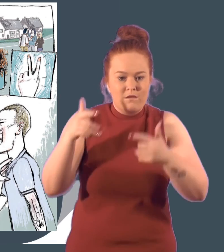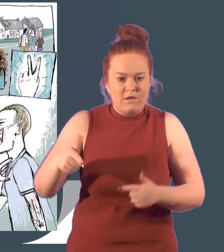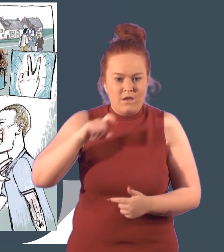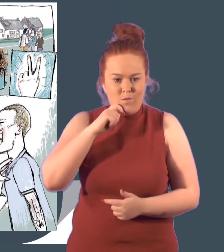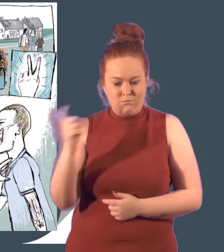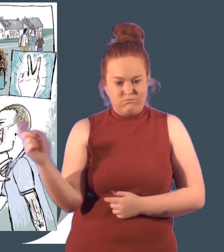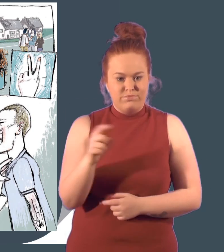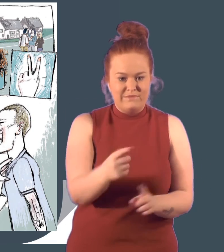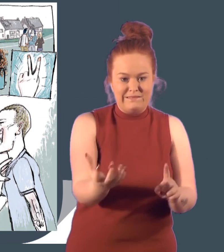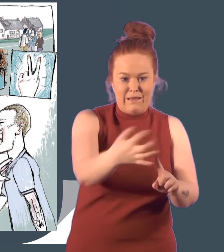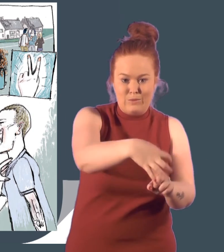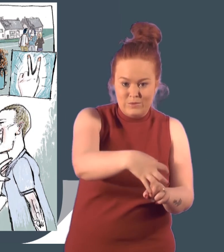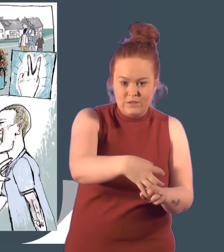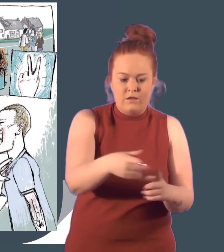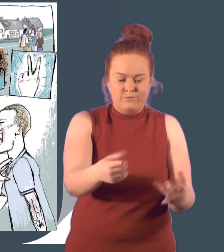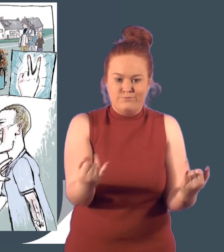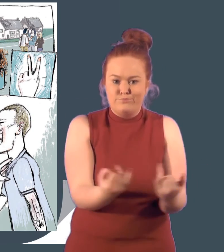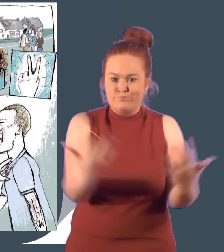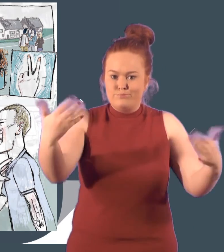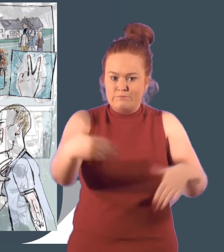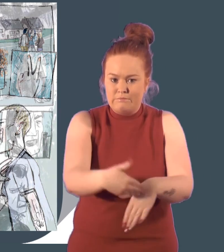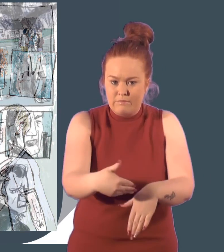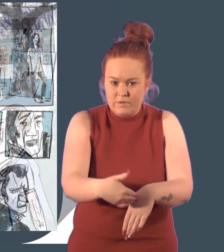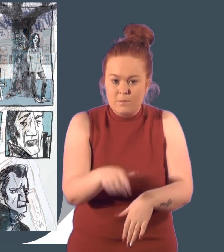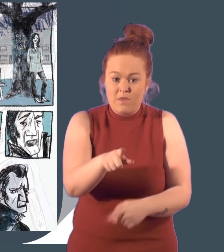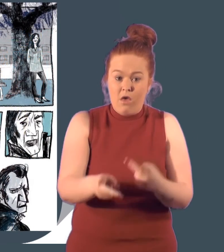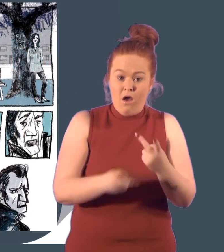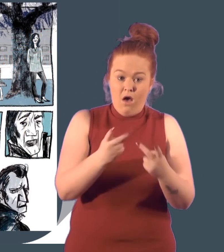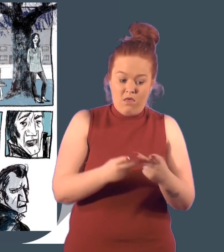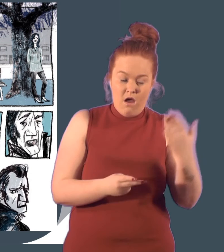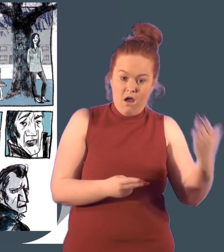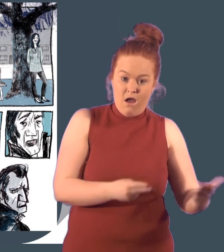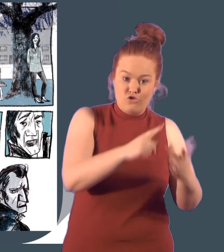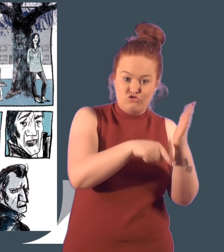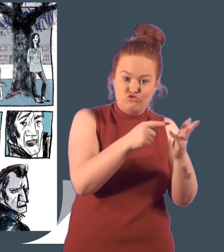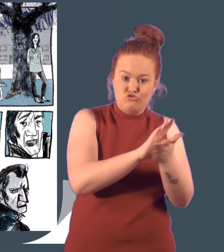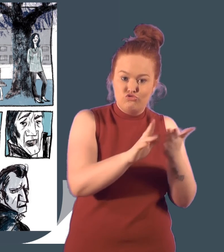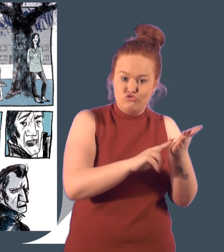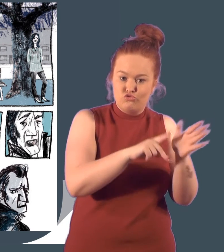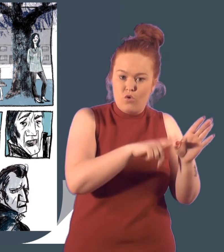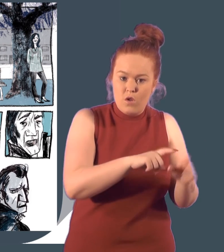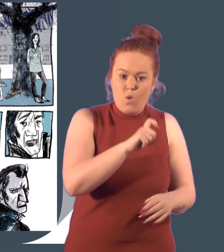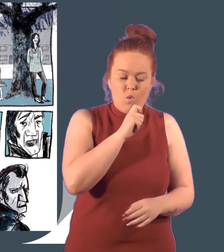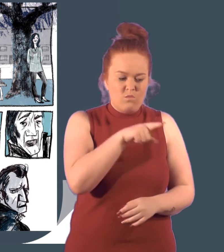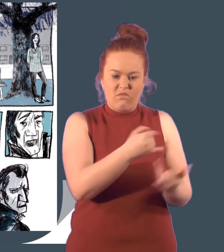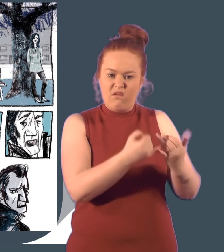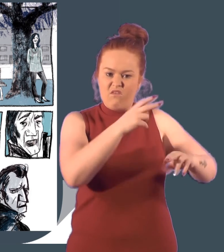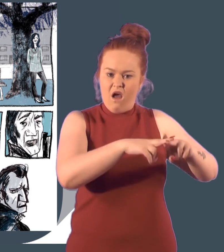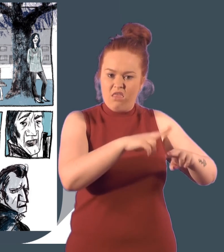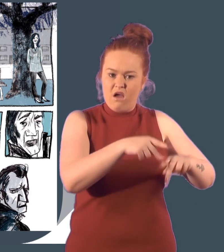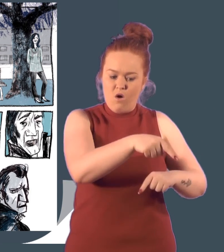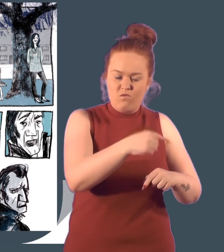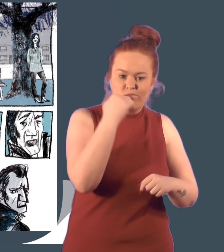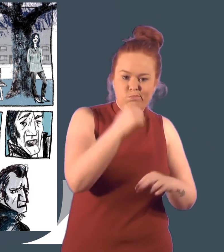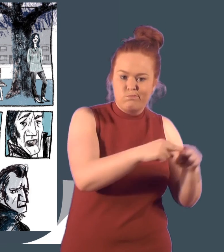trouble. And then on the other side of things, you've got Johnny Black, who's sort of the father figure of the Black